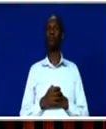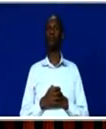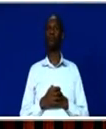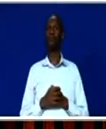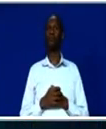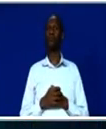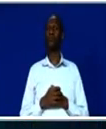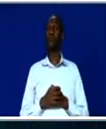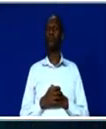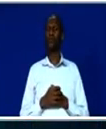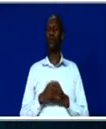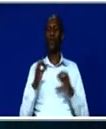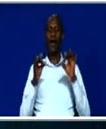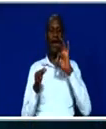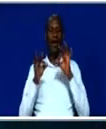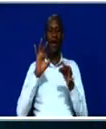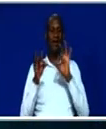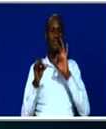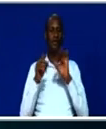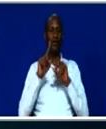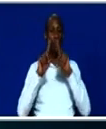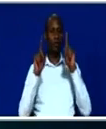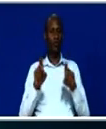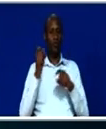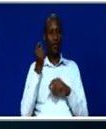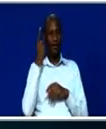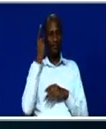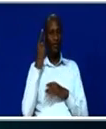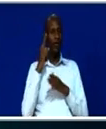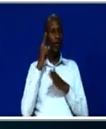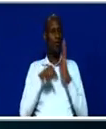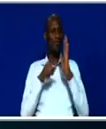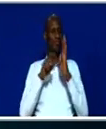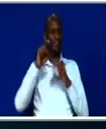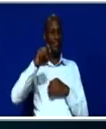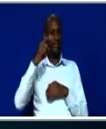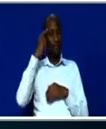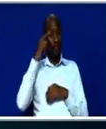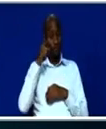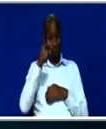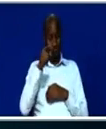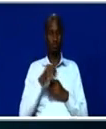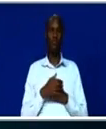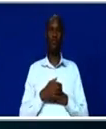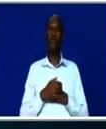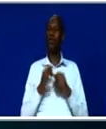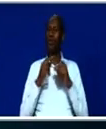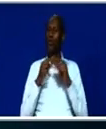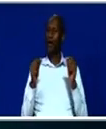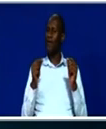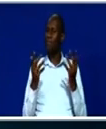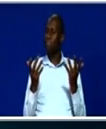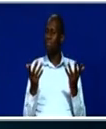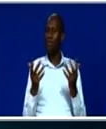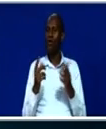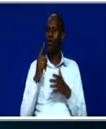Then we start by analyzing the question so that you understand what is required of you. The first word